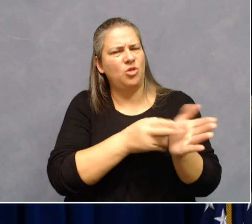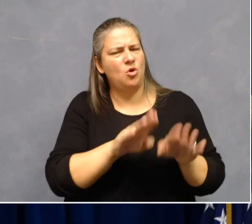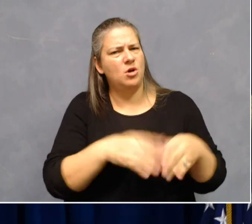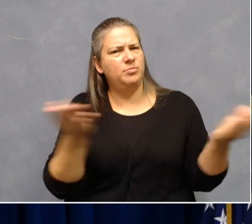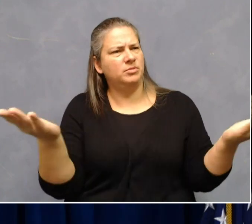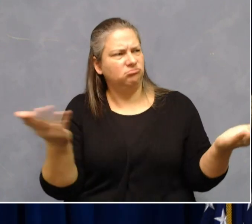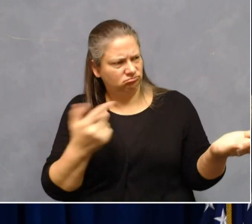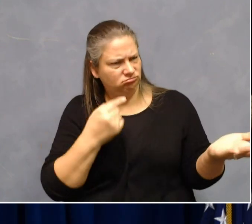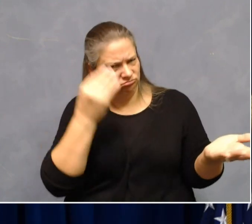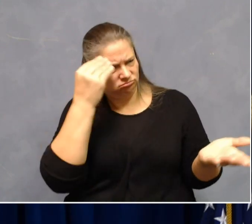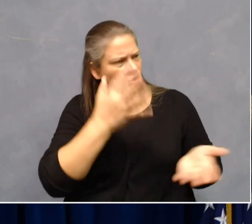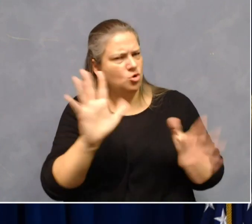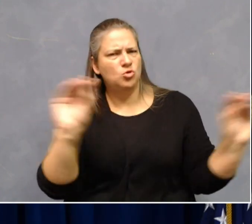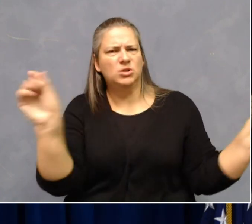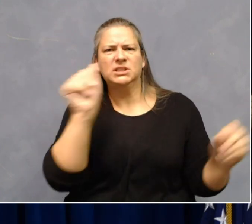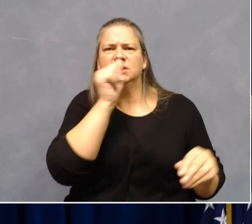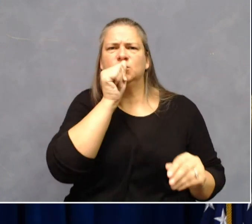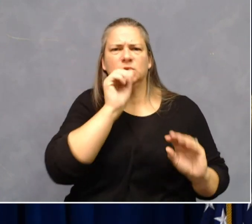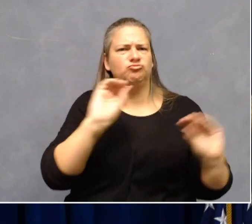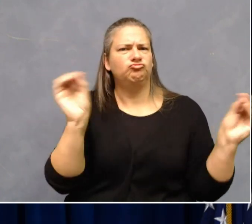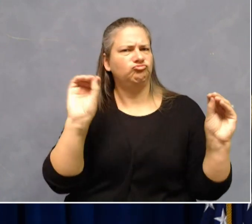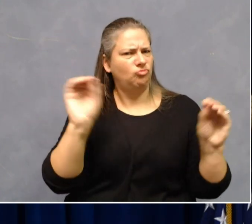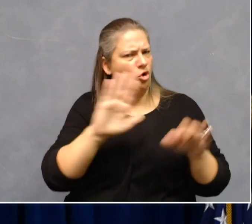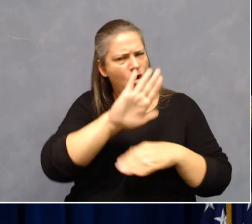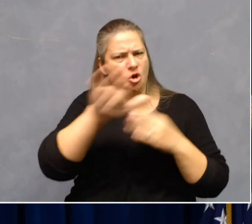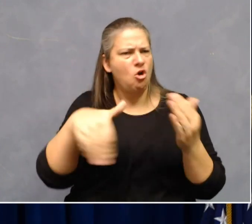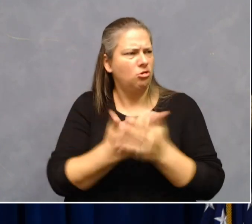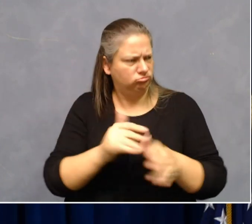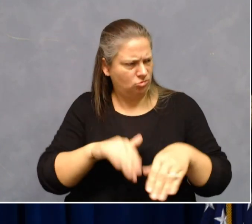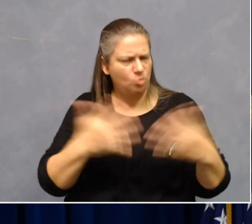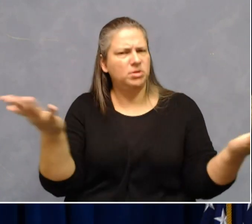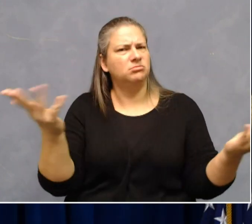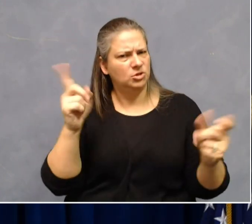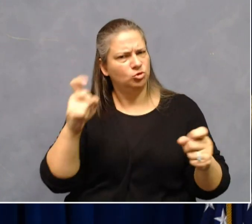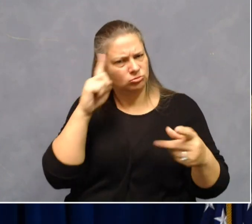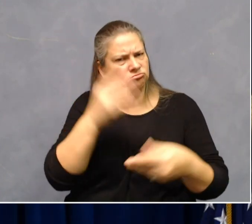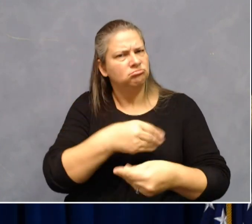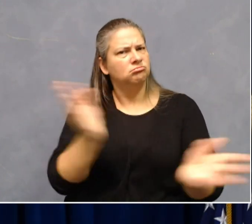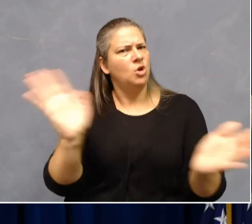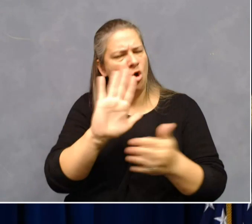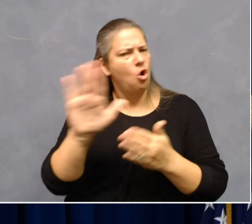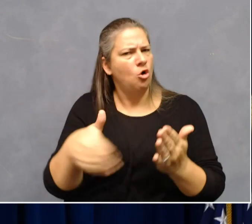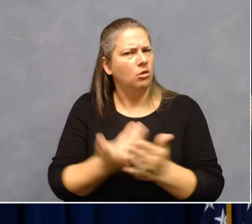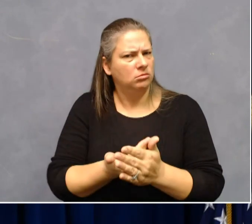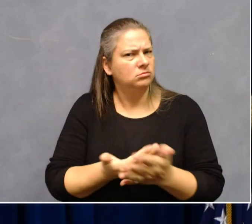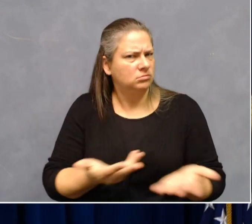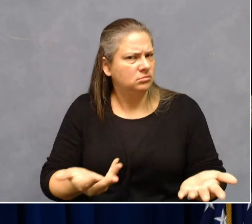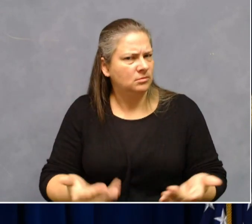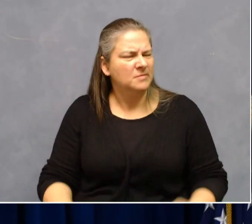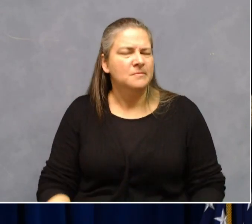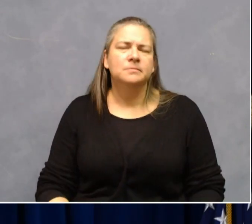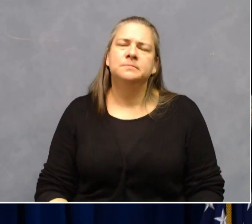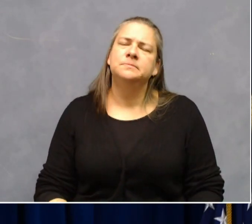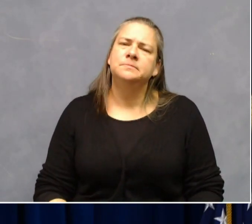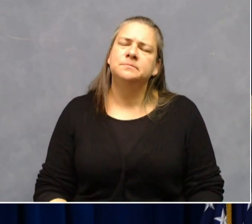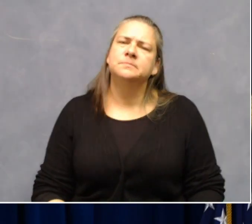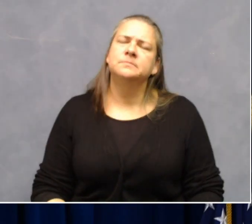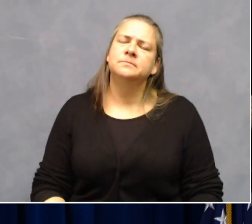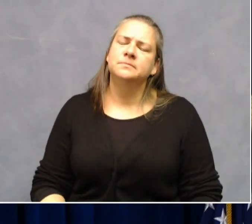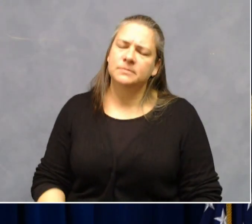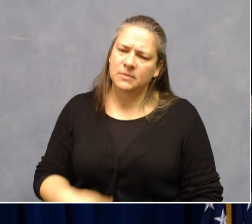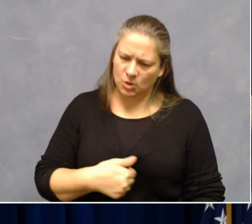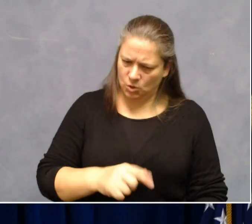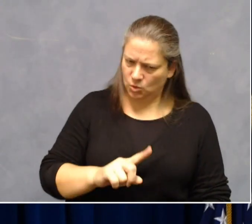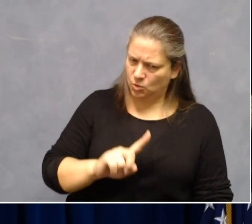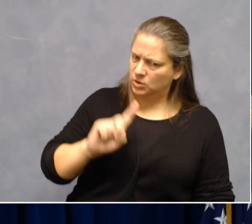the full truth, all of it needs to come out. I think people have reached out on, I think there